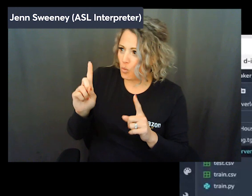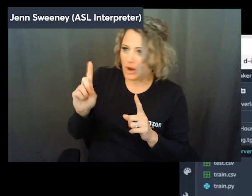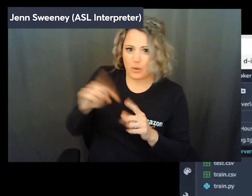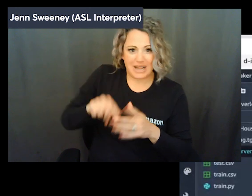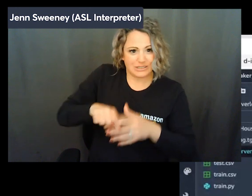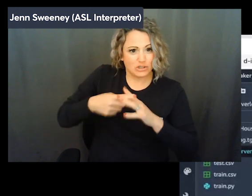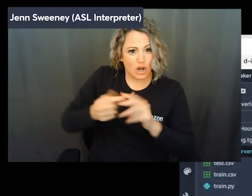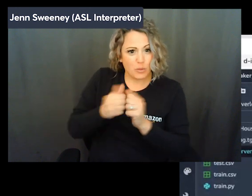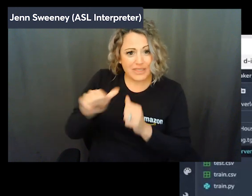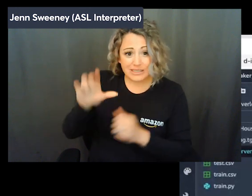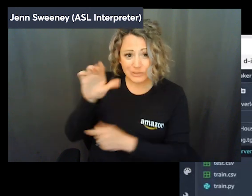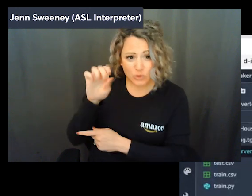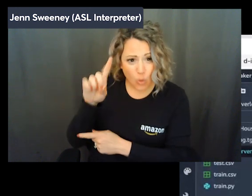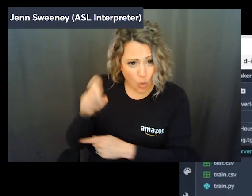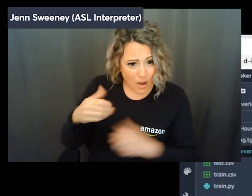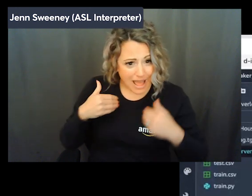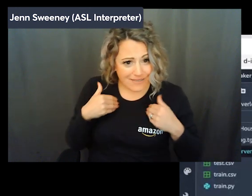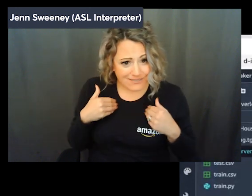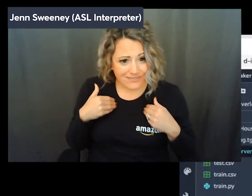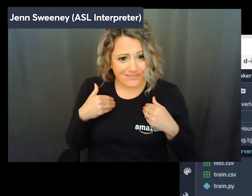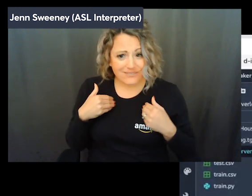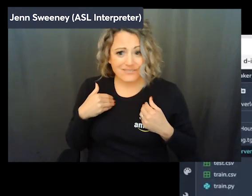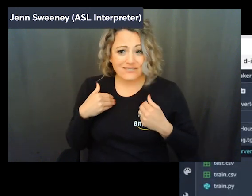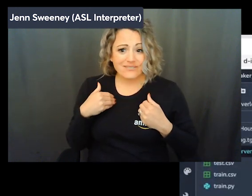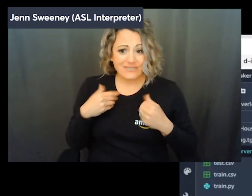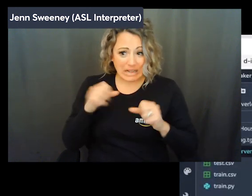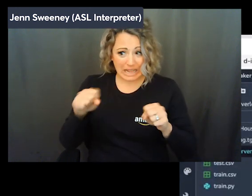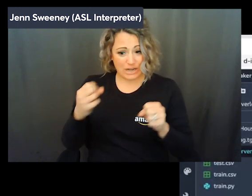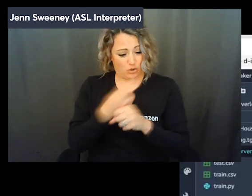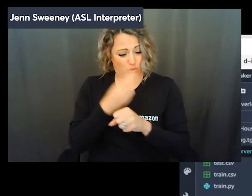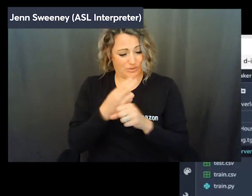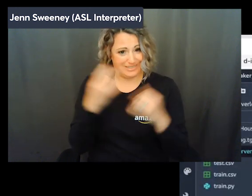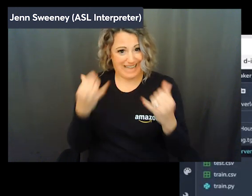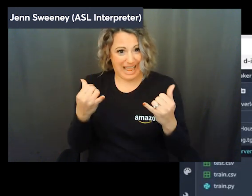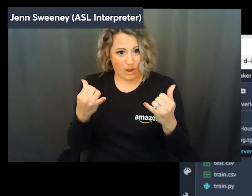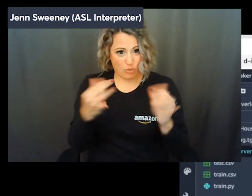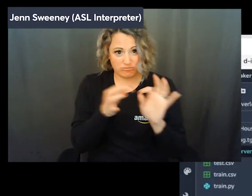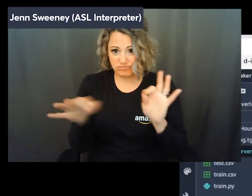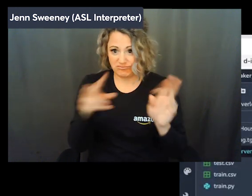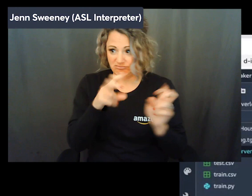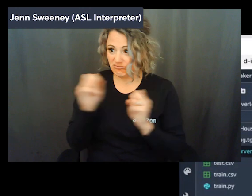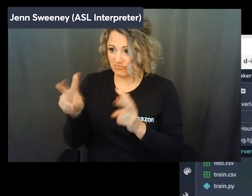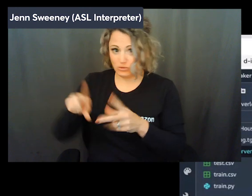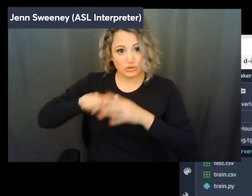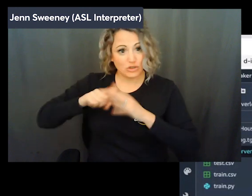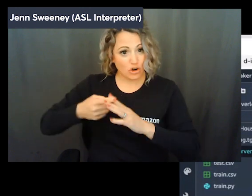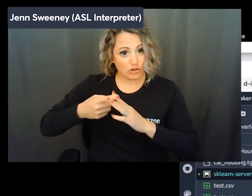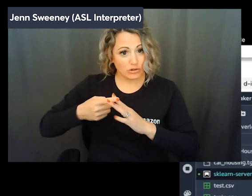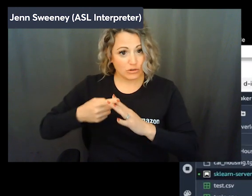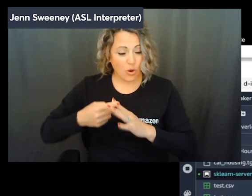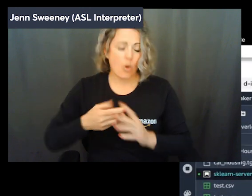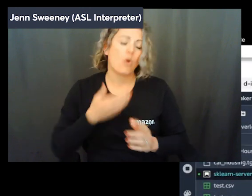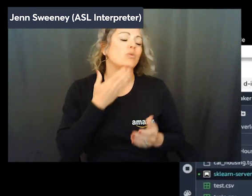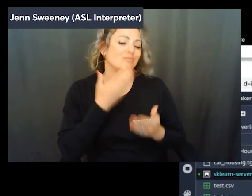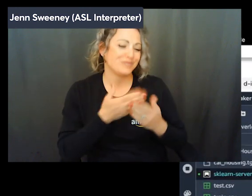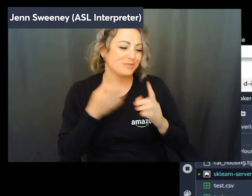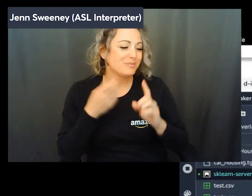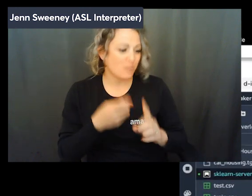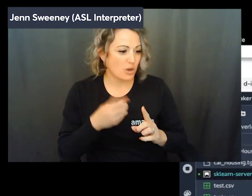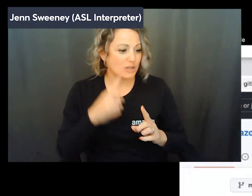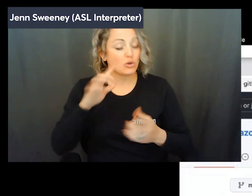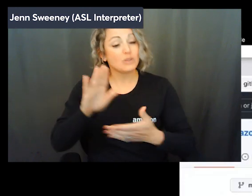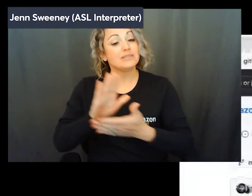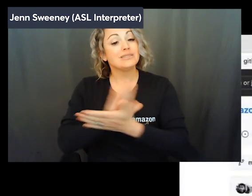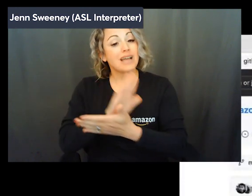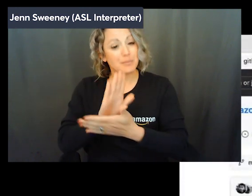Is there some code that I can that I can use to get started with this? No, definitely. So a great place to start is our